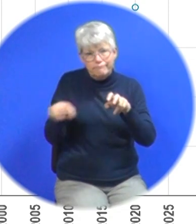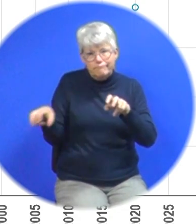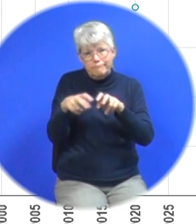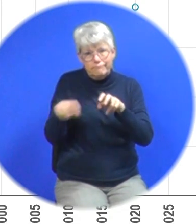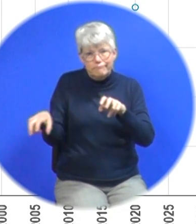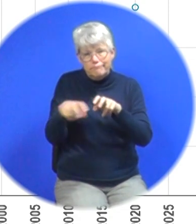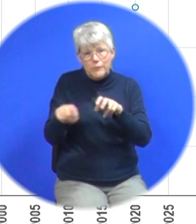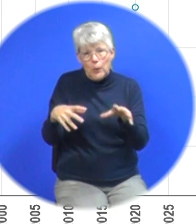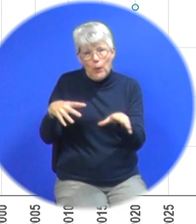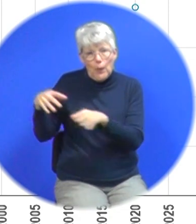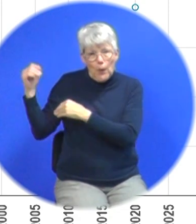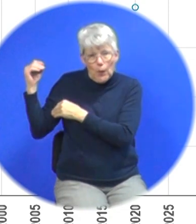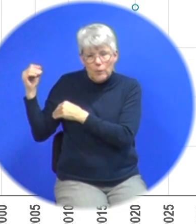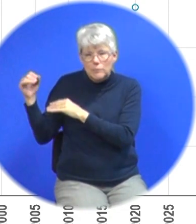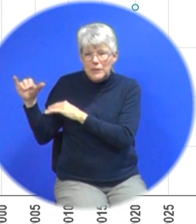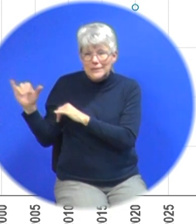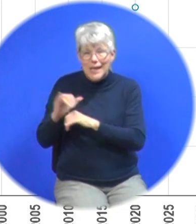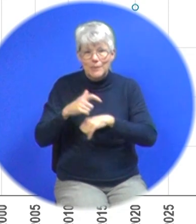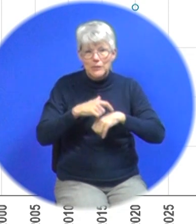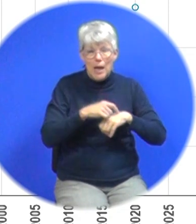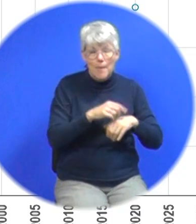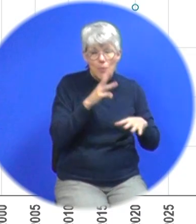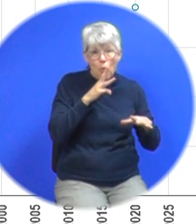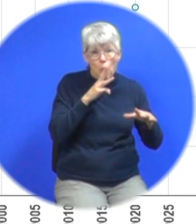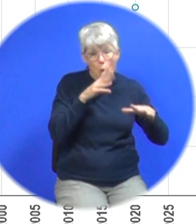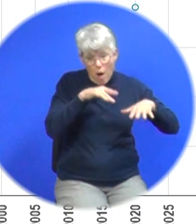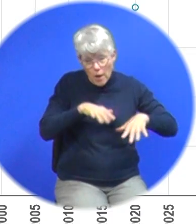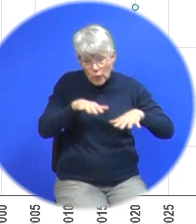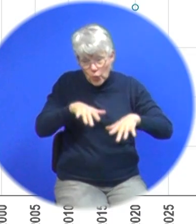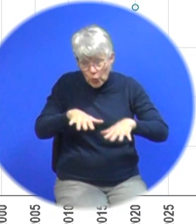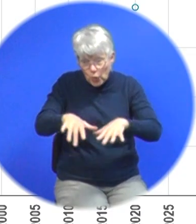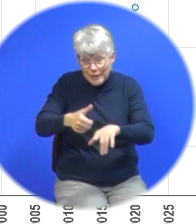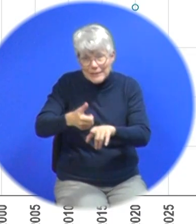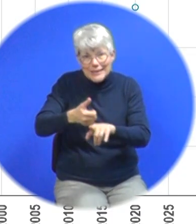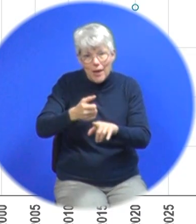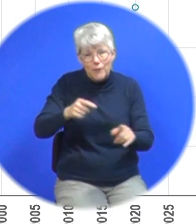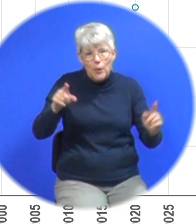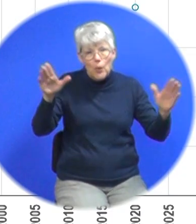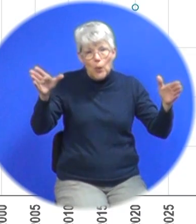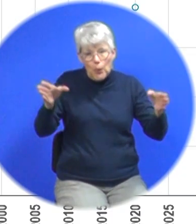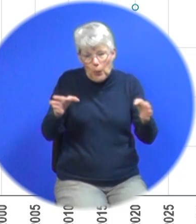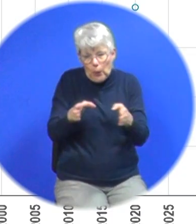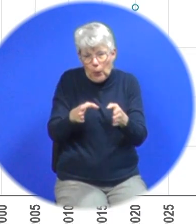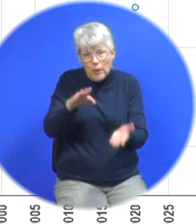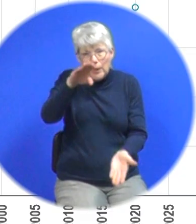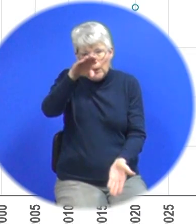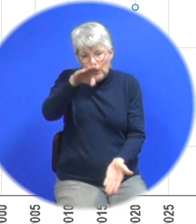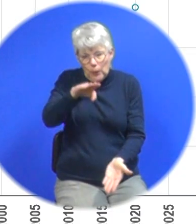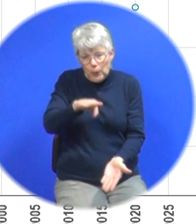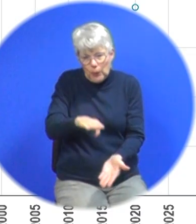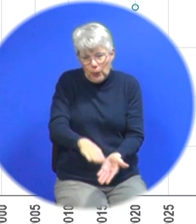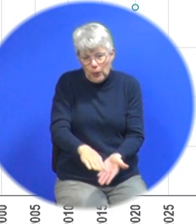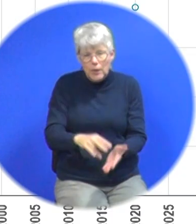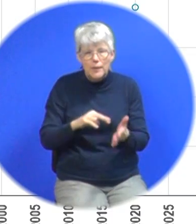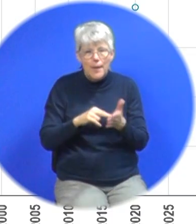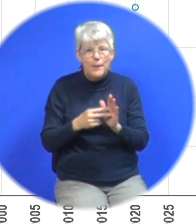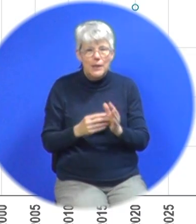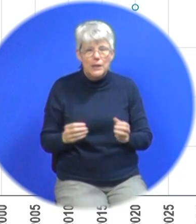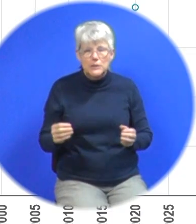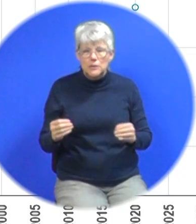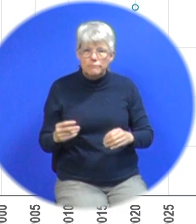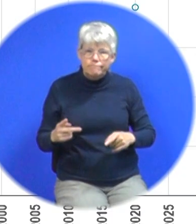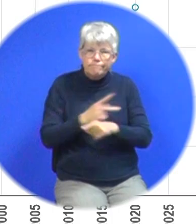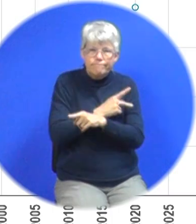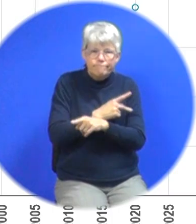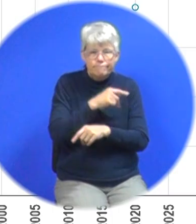same time while the water flow is decreasing over time. This results in concentrations of pollutants and can drive up the